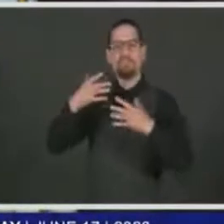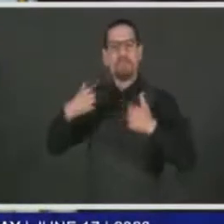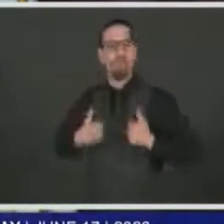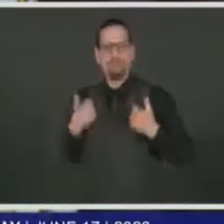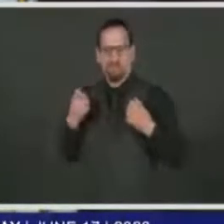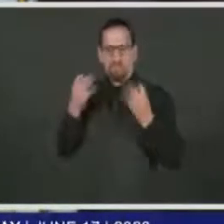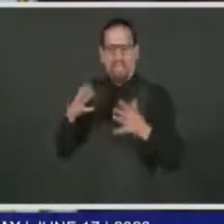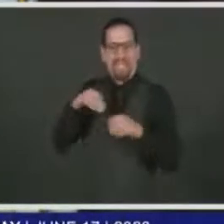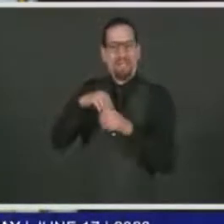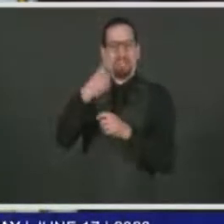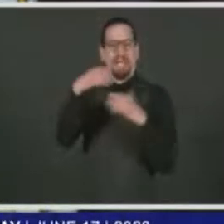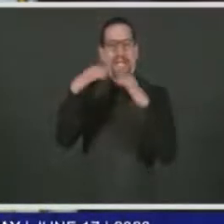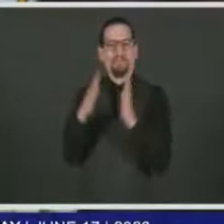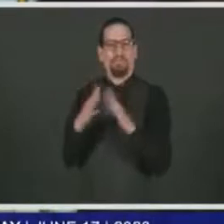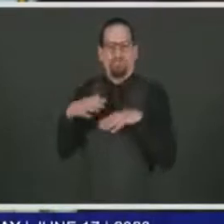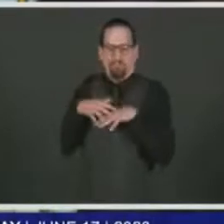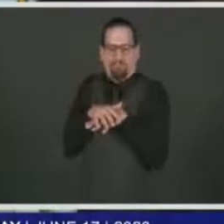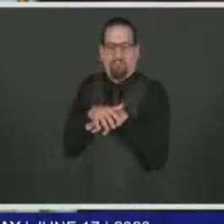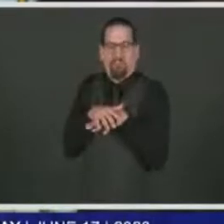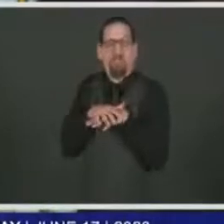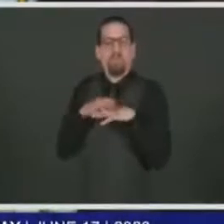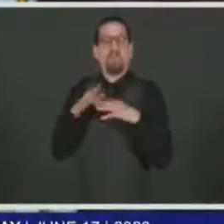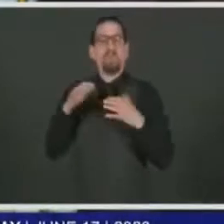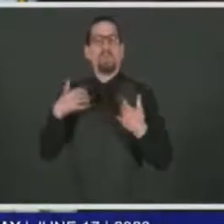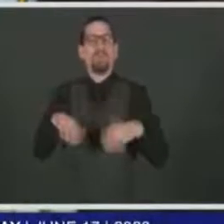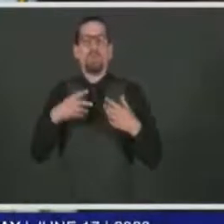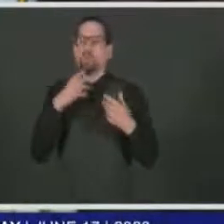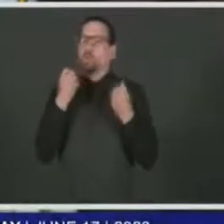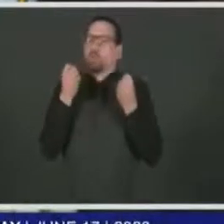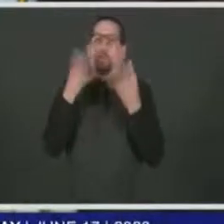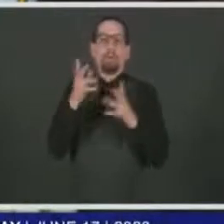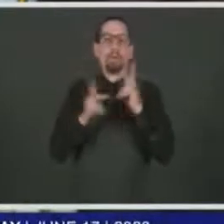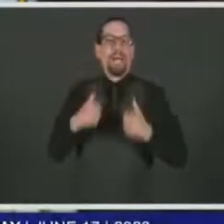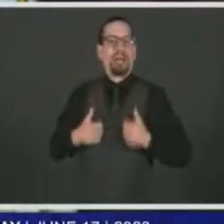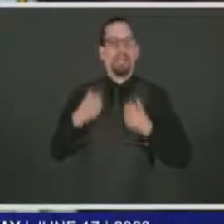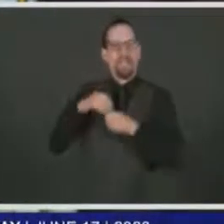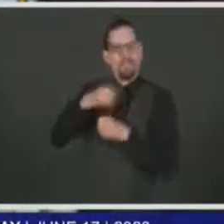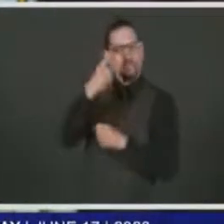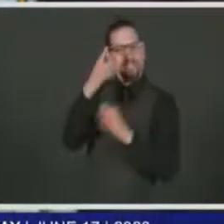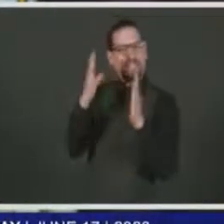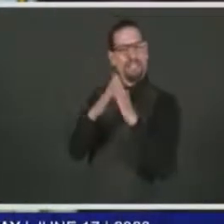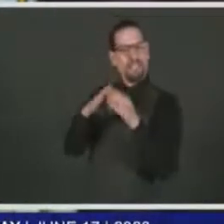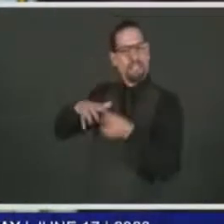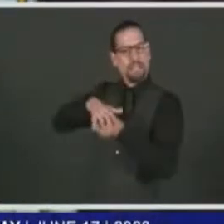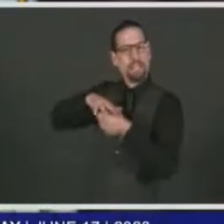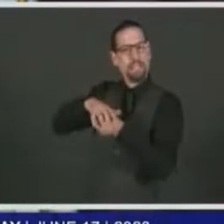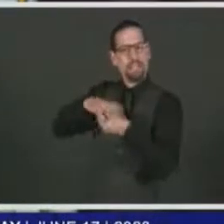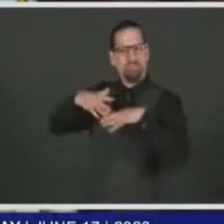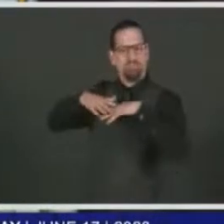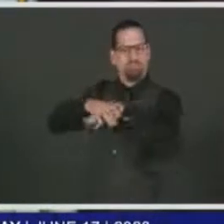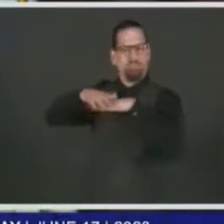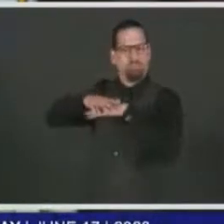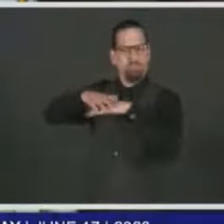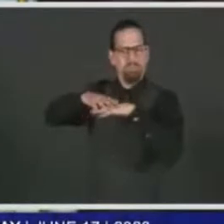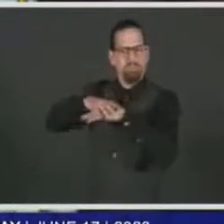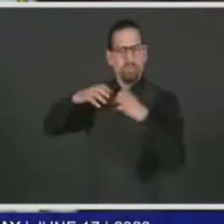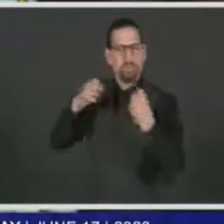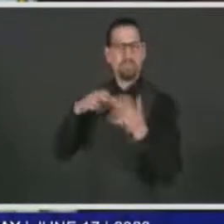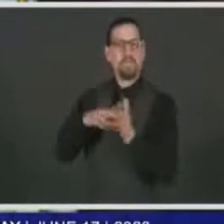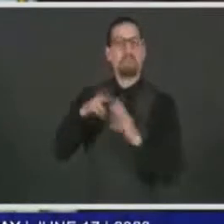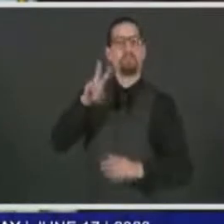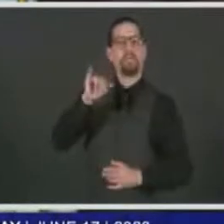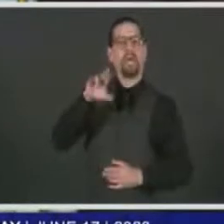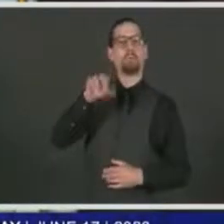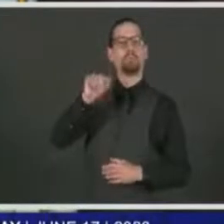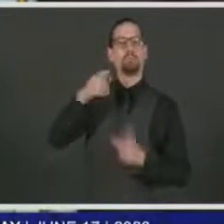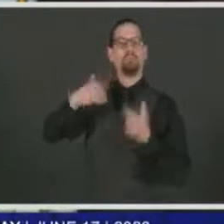thrives. And frankly, that's not hard to understand why. Lots of low-income folks have had to continue to go to work